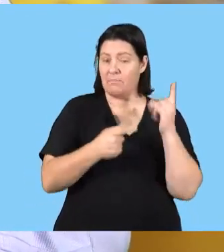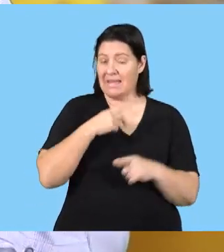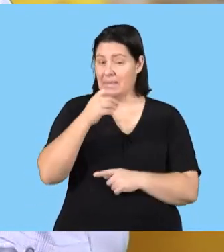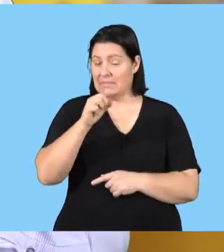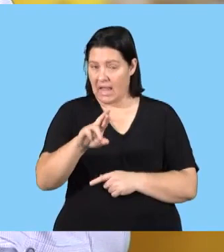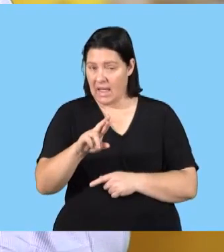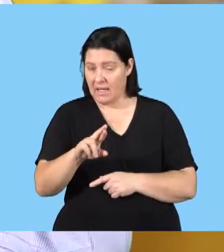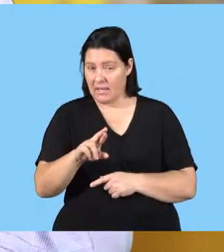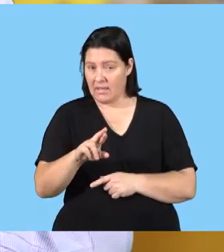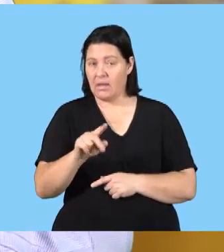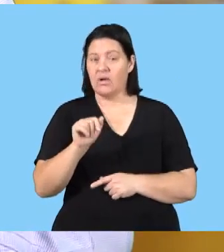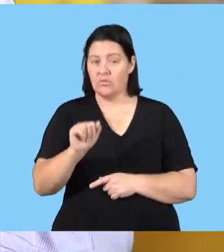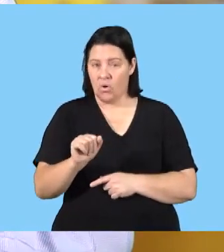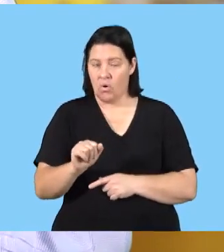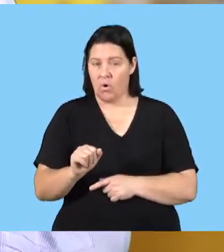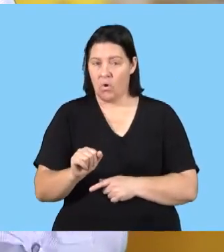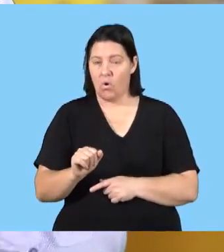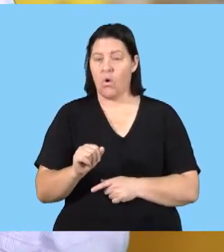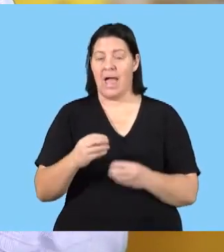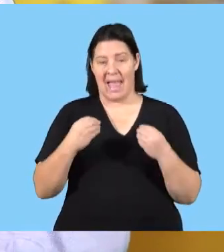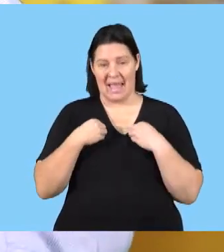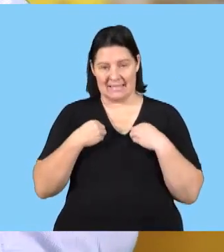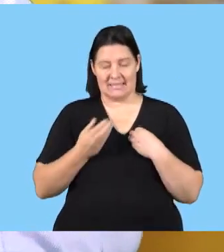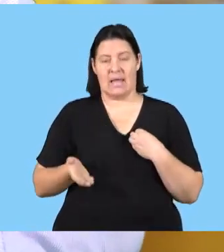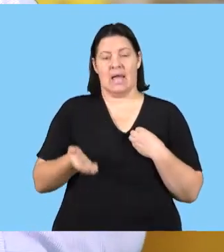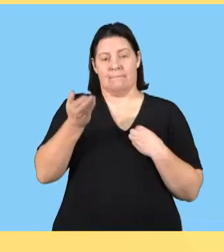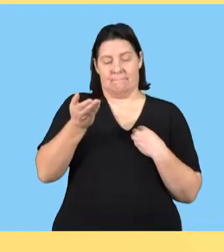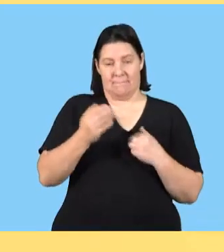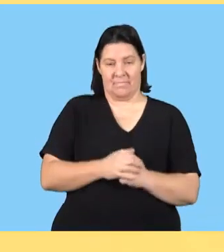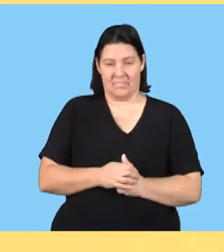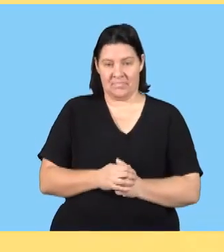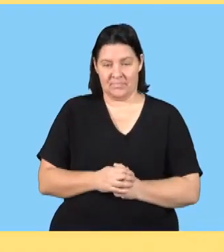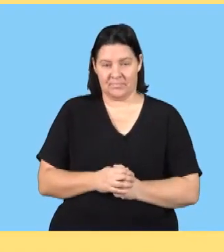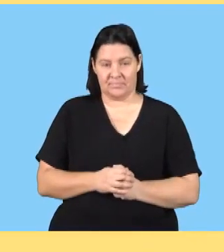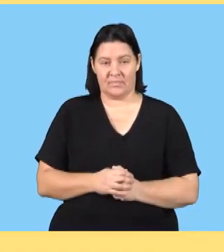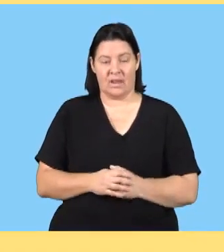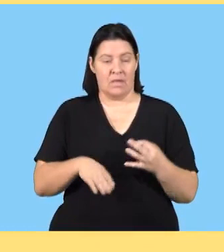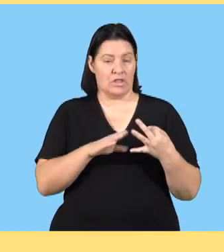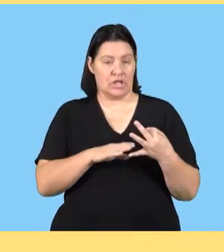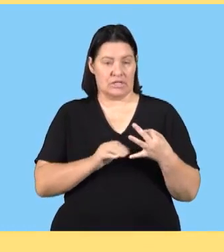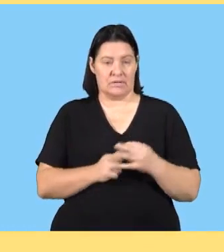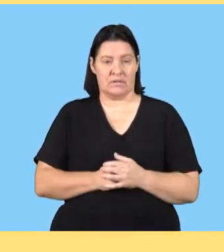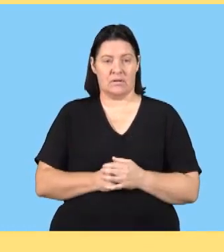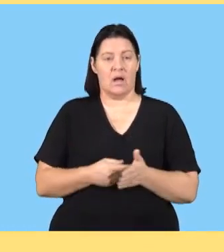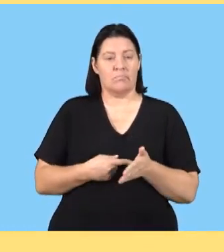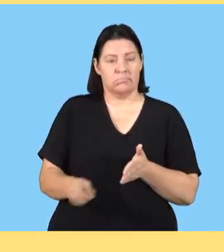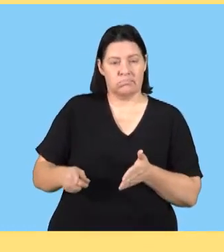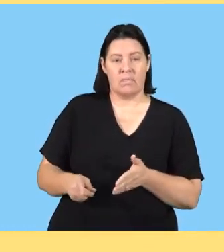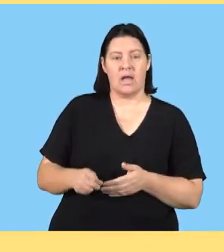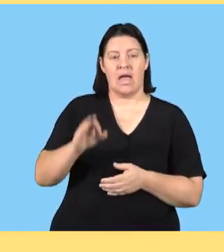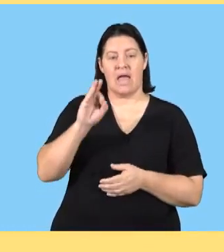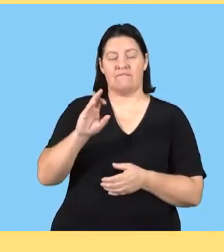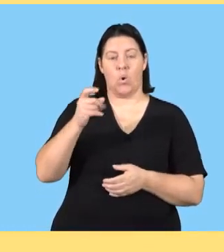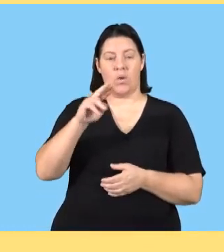debtors are increasing, so your assets go up. Plus, number three, write off the account of